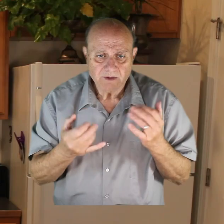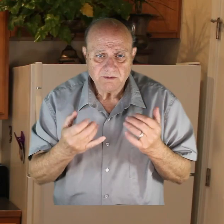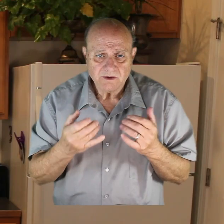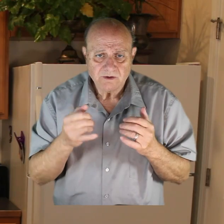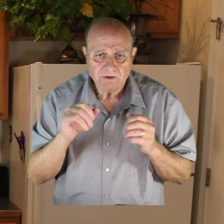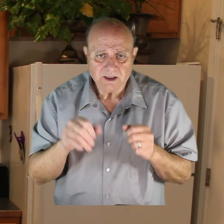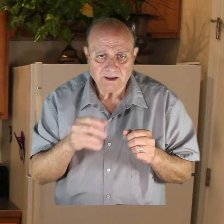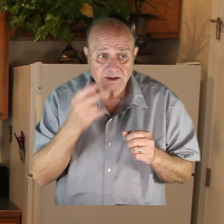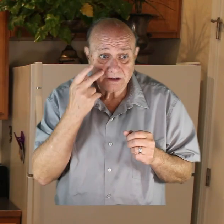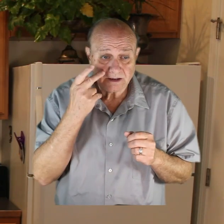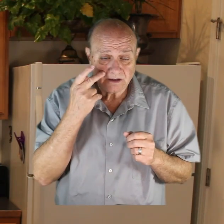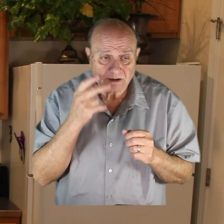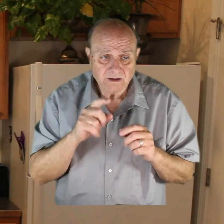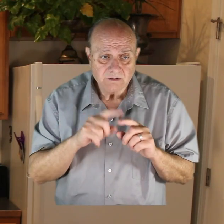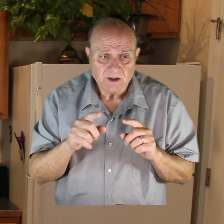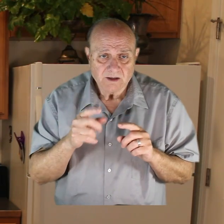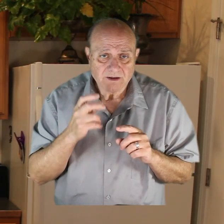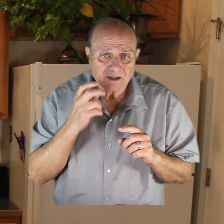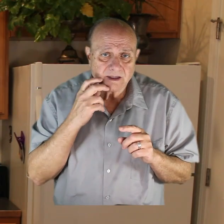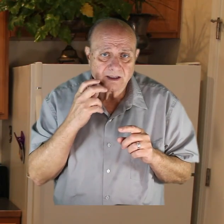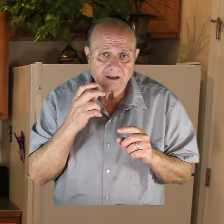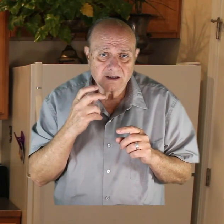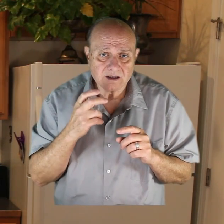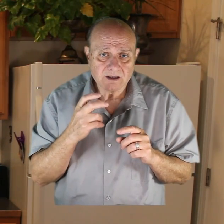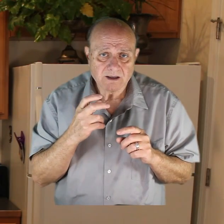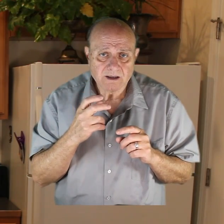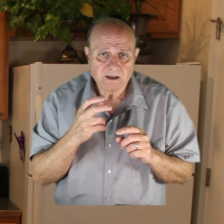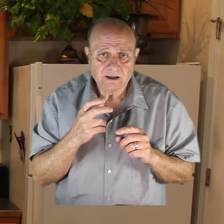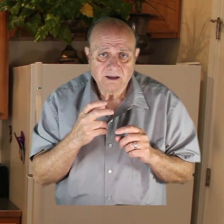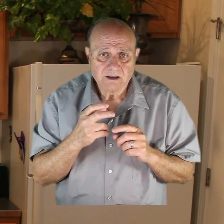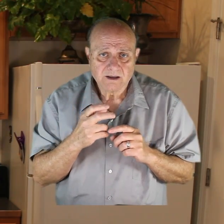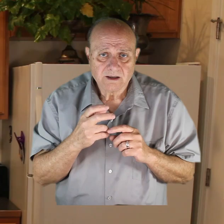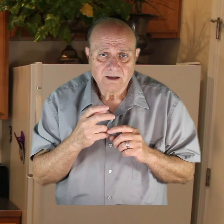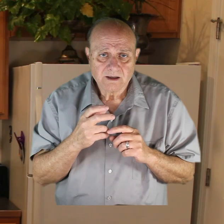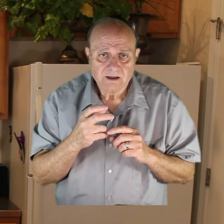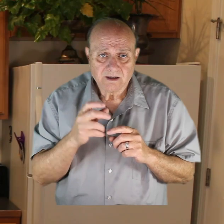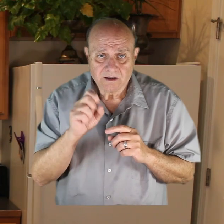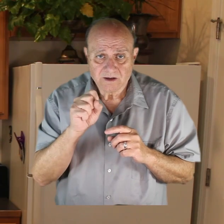Not sure if you can see it that way, but it is thick